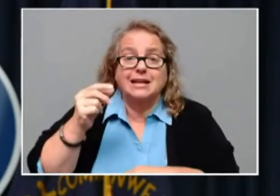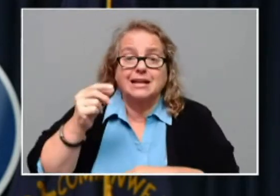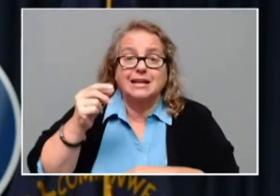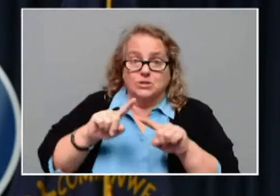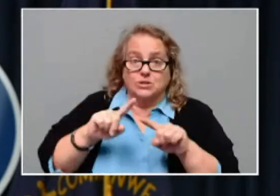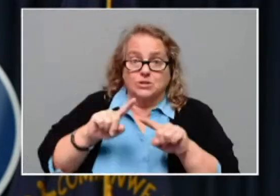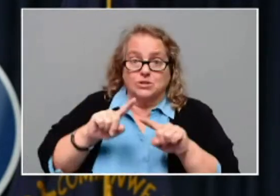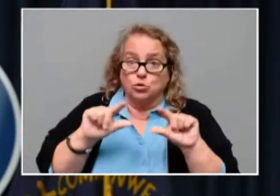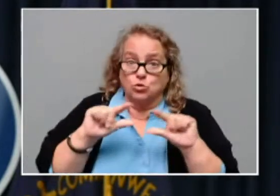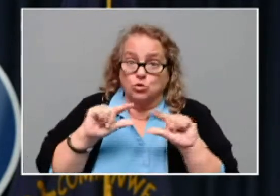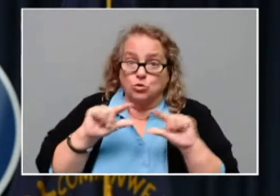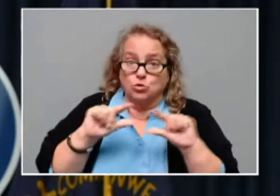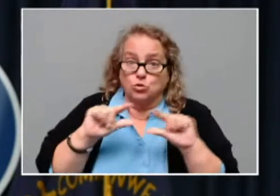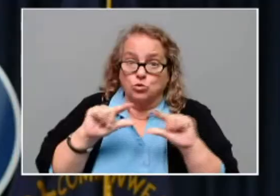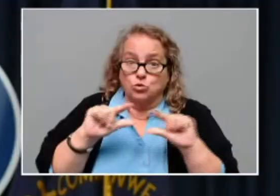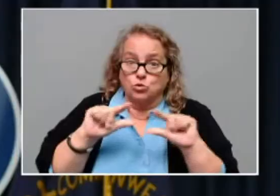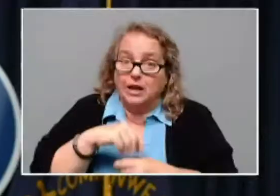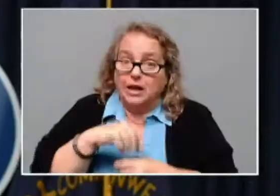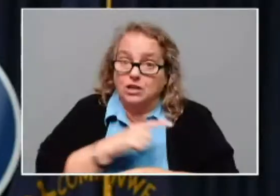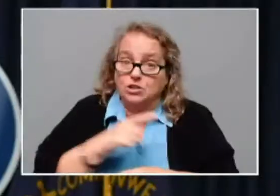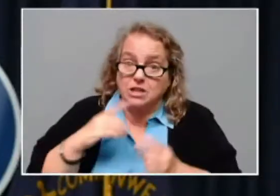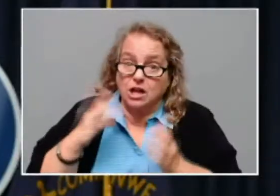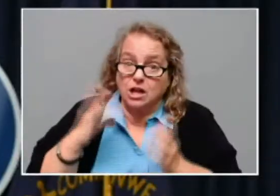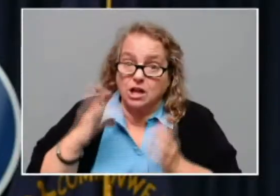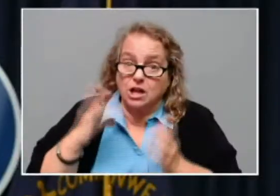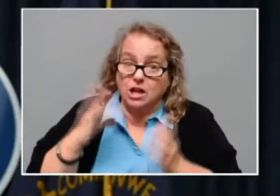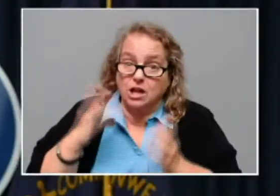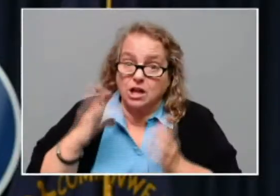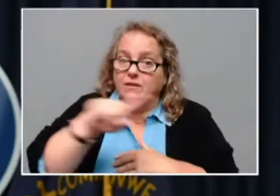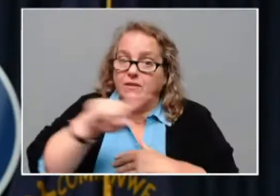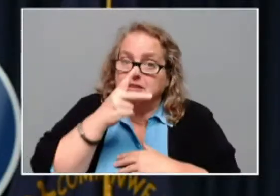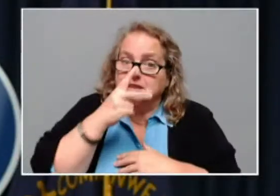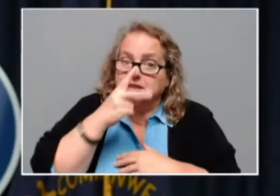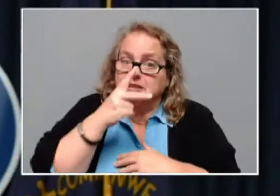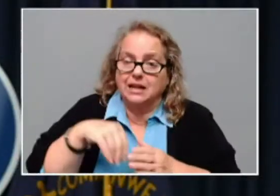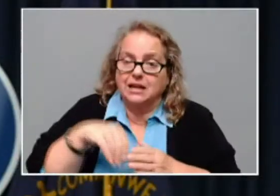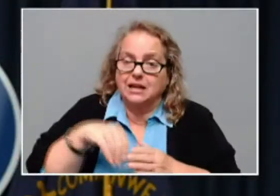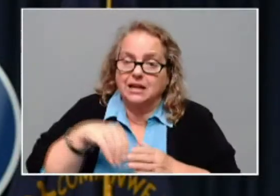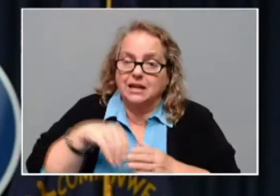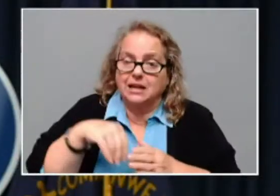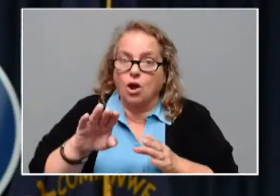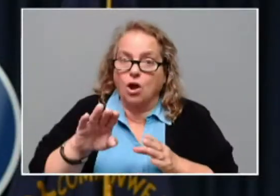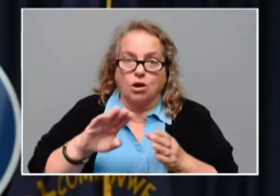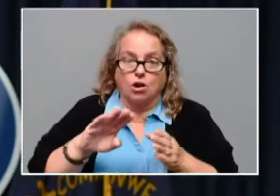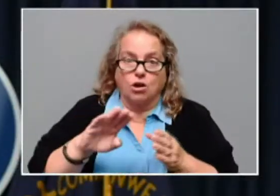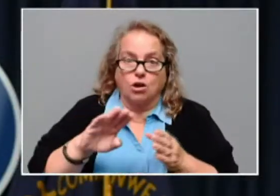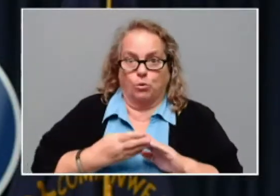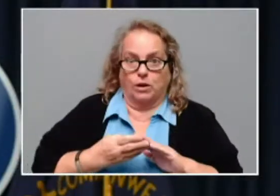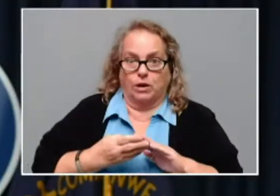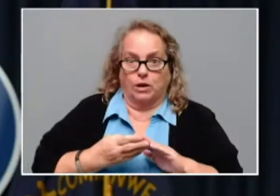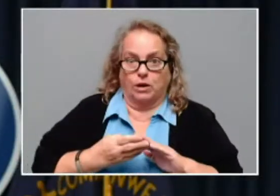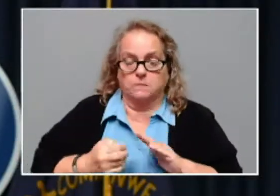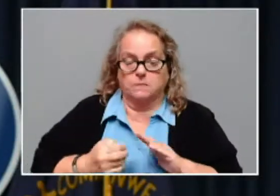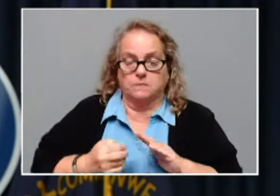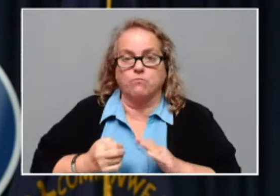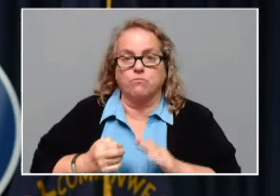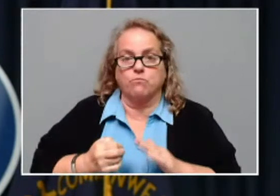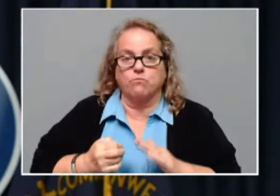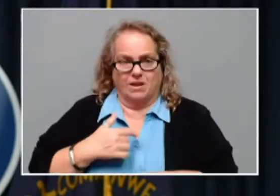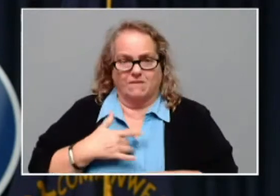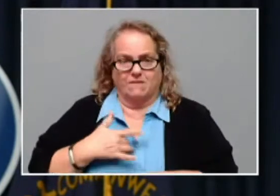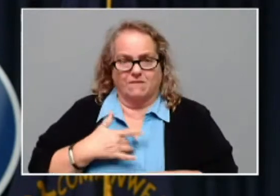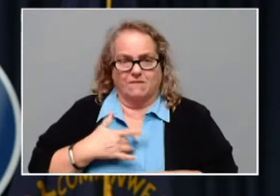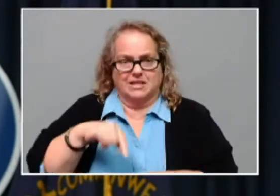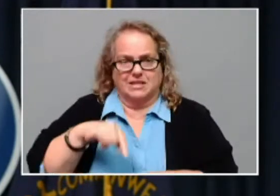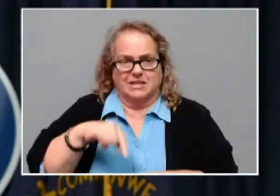legislators, from what they have been seeing in their district. We believe that this is a positive step and